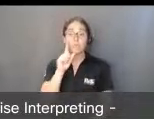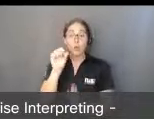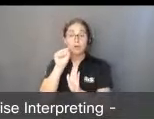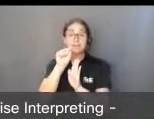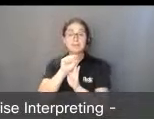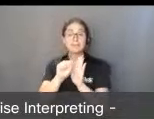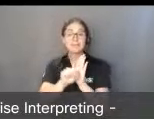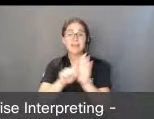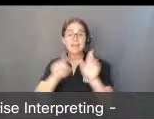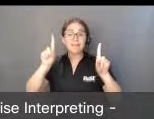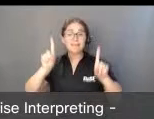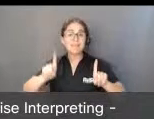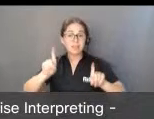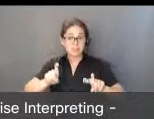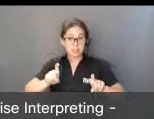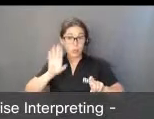continue?